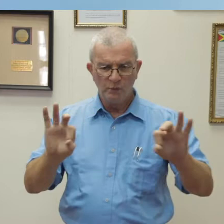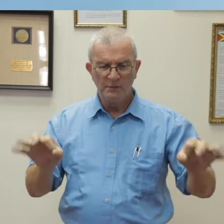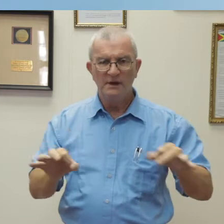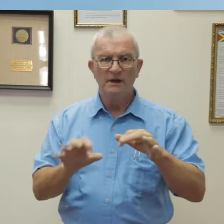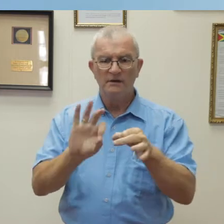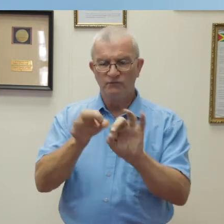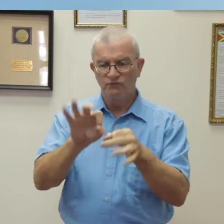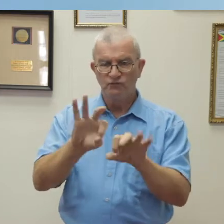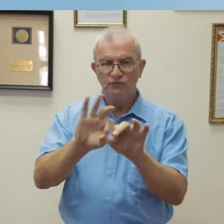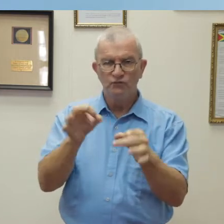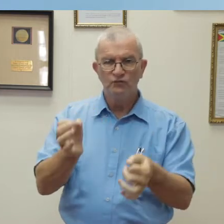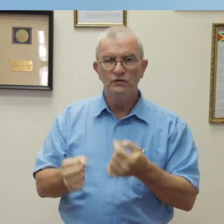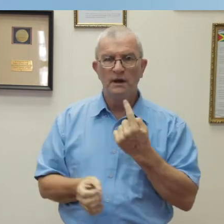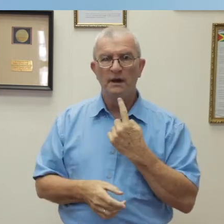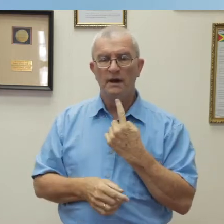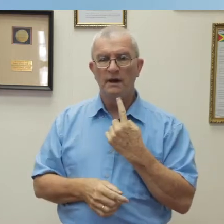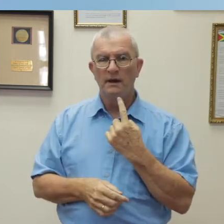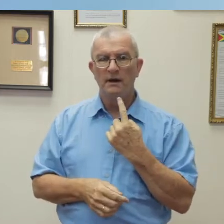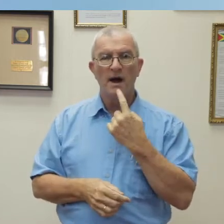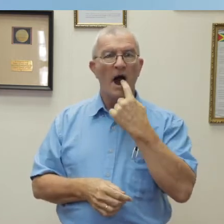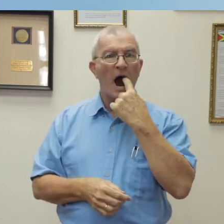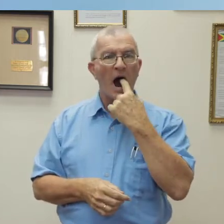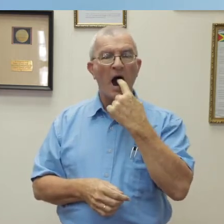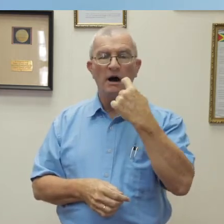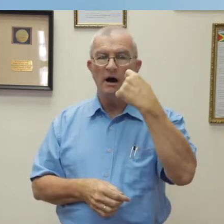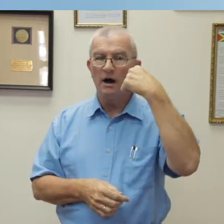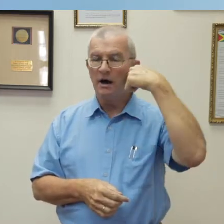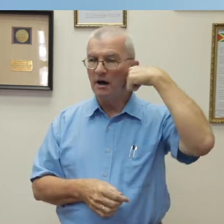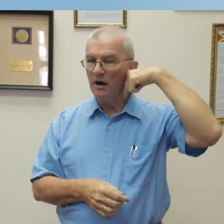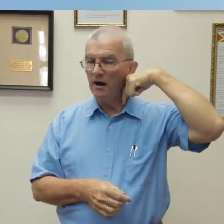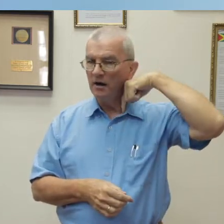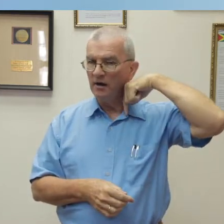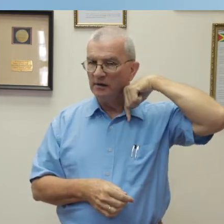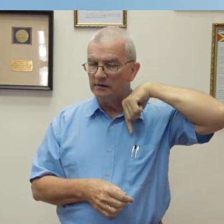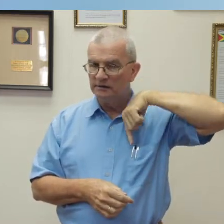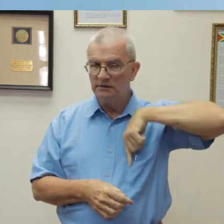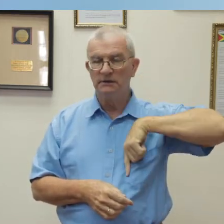the patient's mouth and it will reach the lungs.